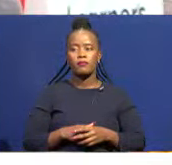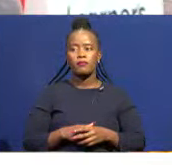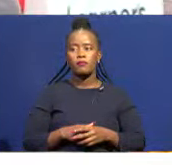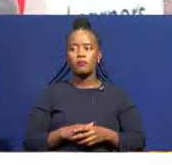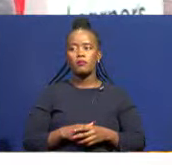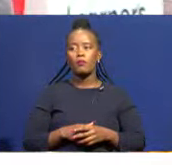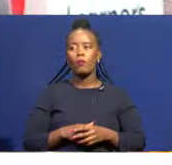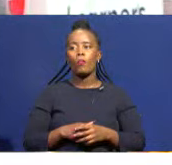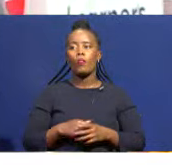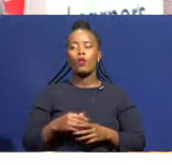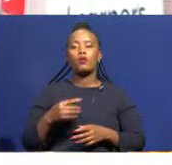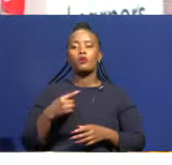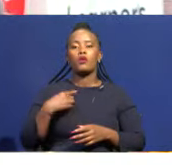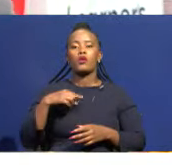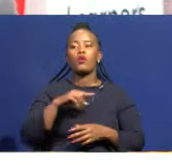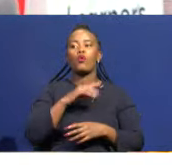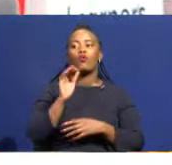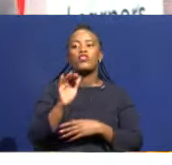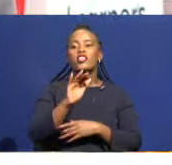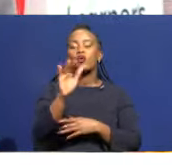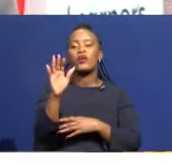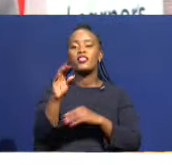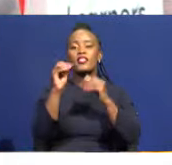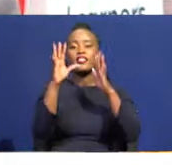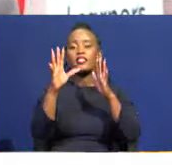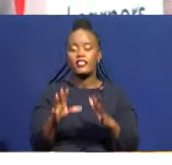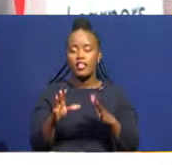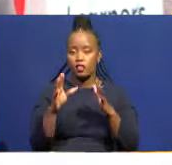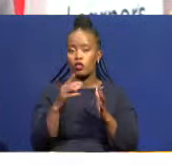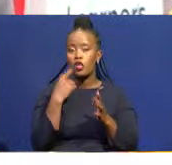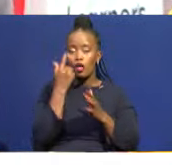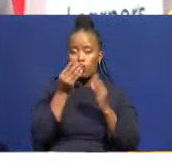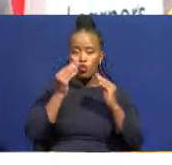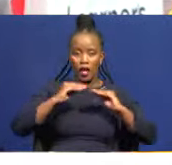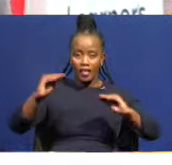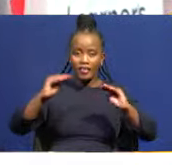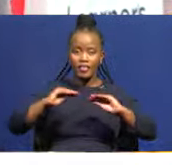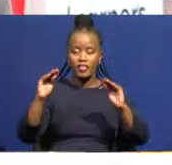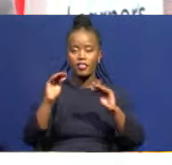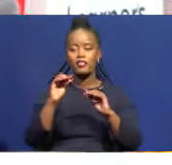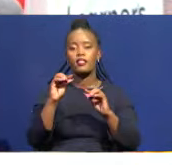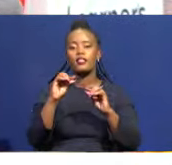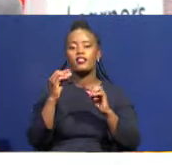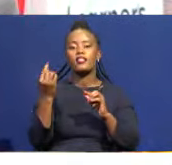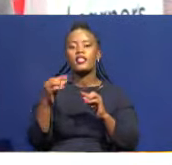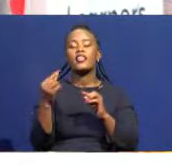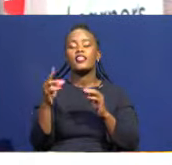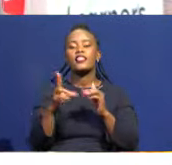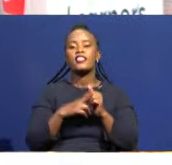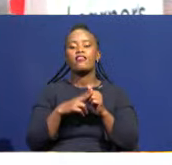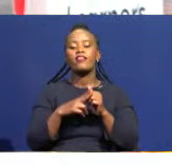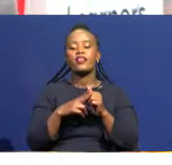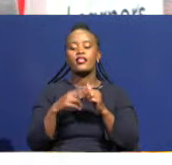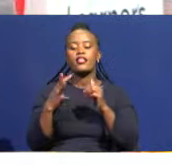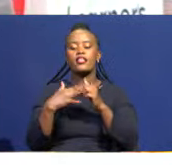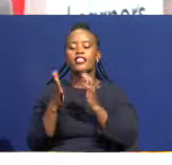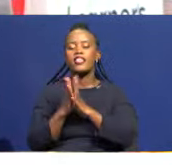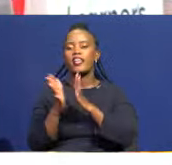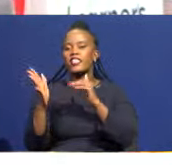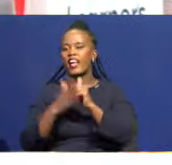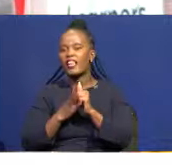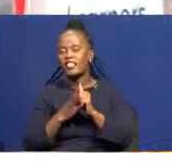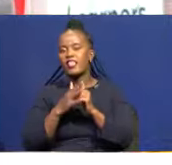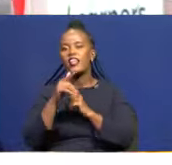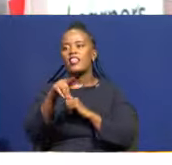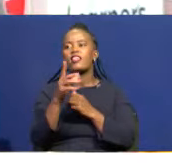One challenge to our teachers, especially the ones who are handling grade 7, 8 and 9. I would say that let them not dictate